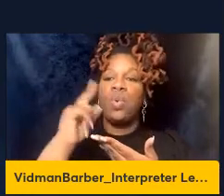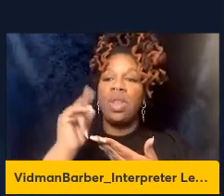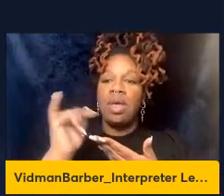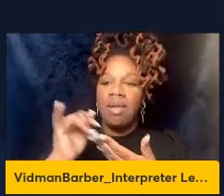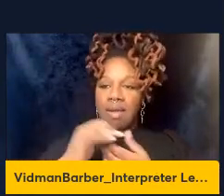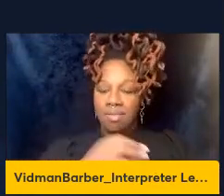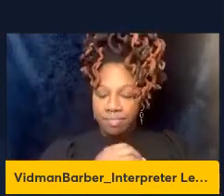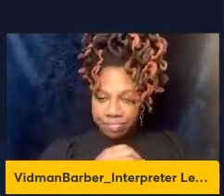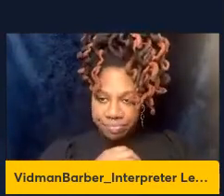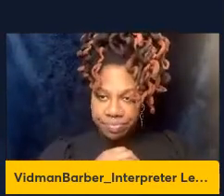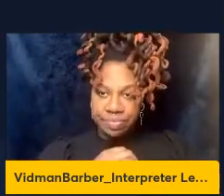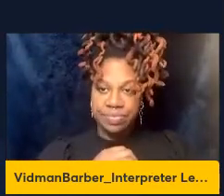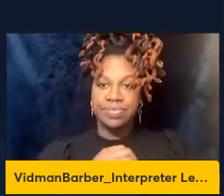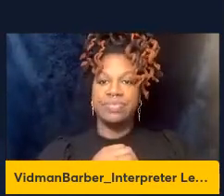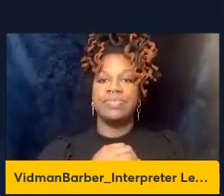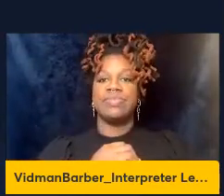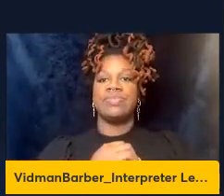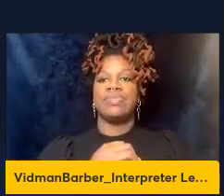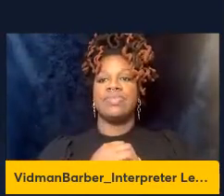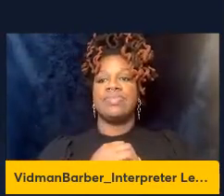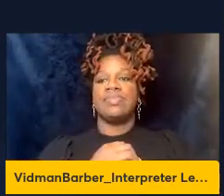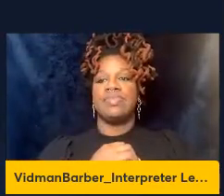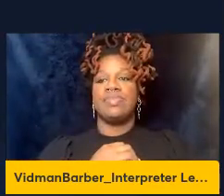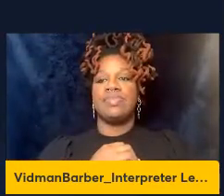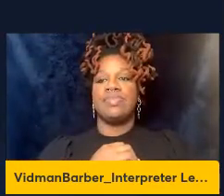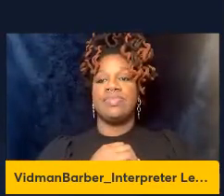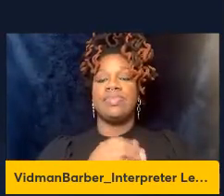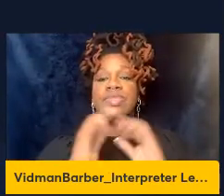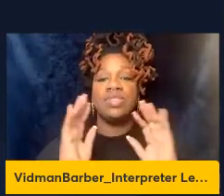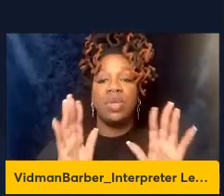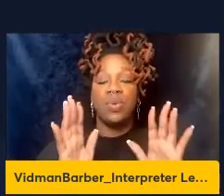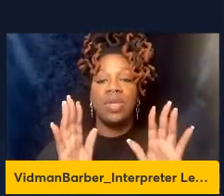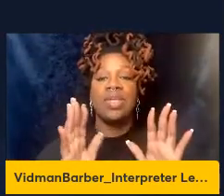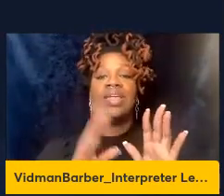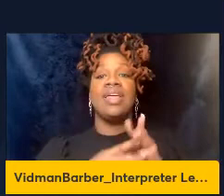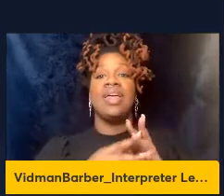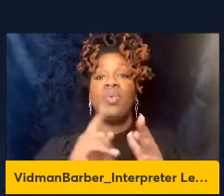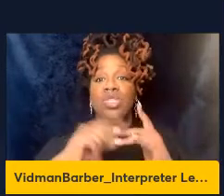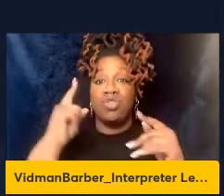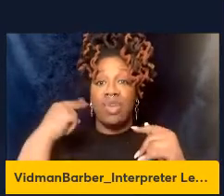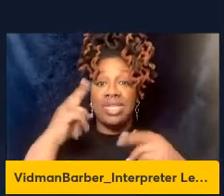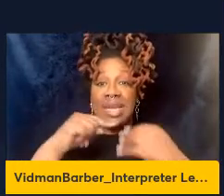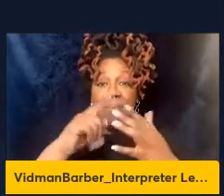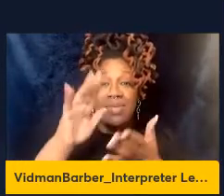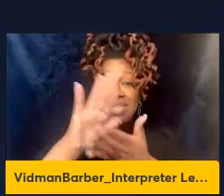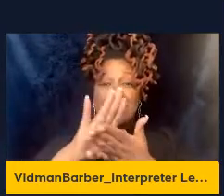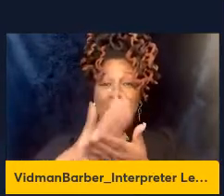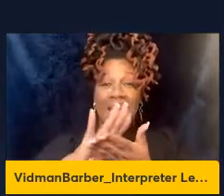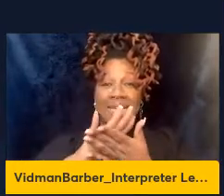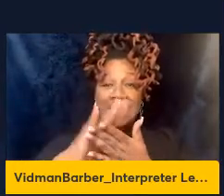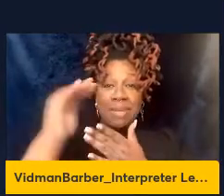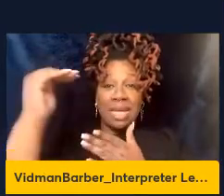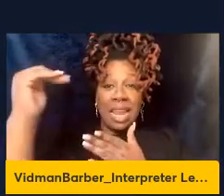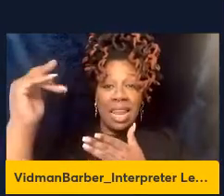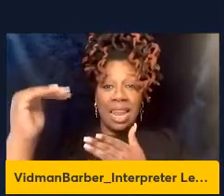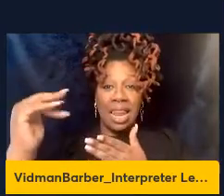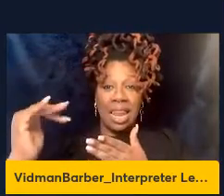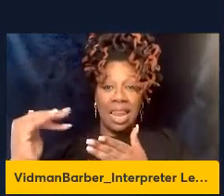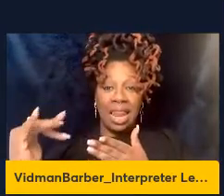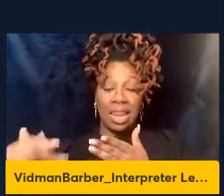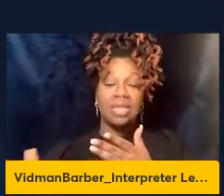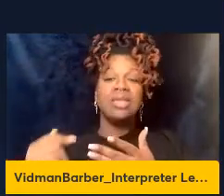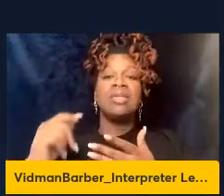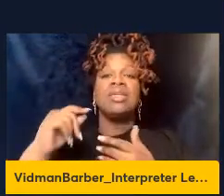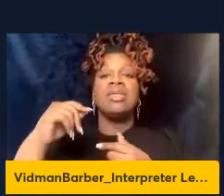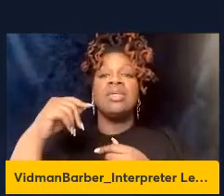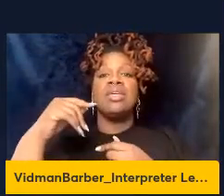but you're pre-tenure, job's not secure, then tenure and beyond. So what's crazy about this whole academic pipeline is that earlier